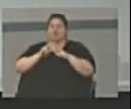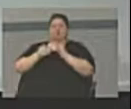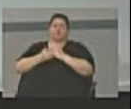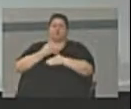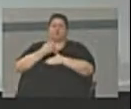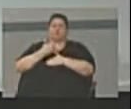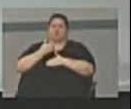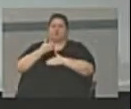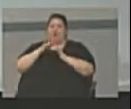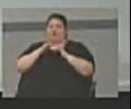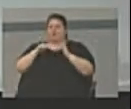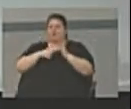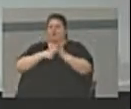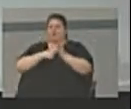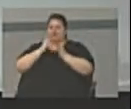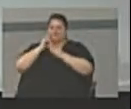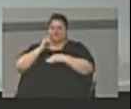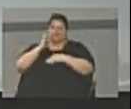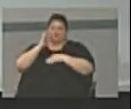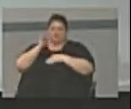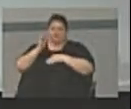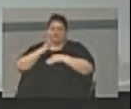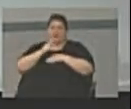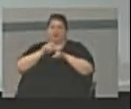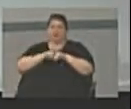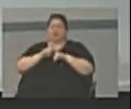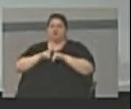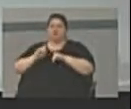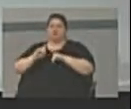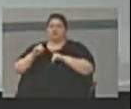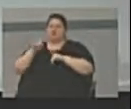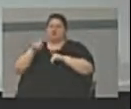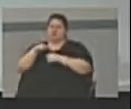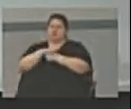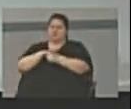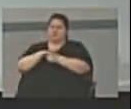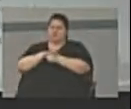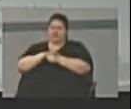housing demands going to be for the future, and also where should they be located.